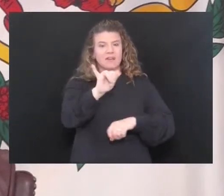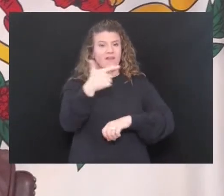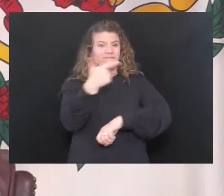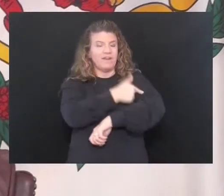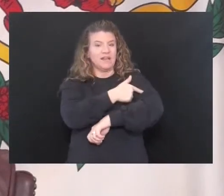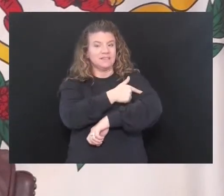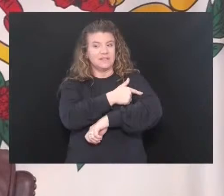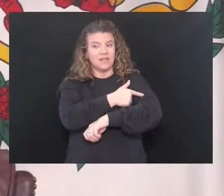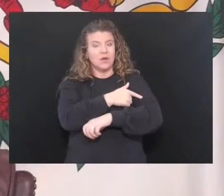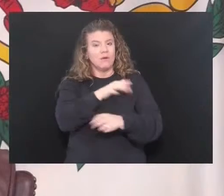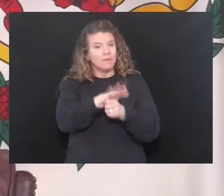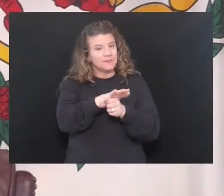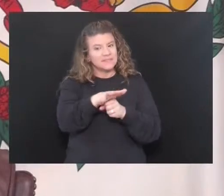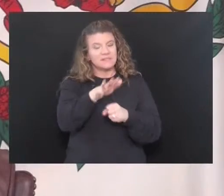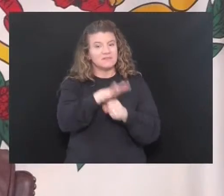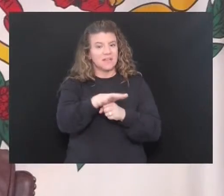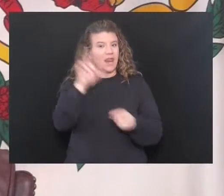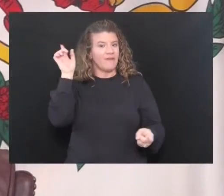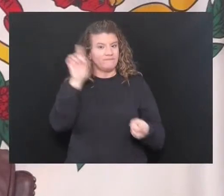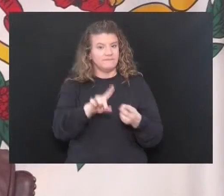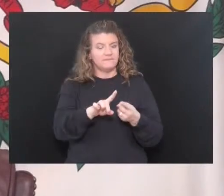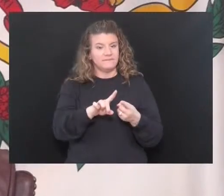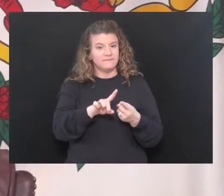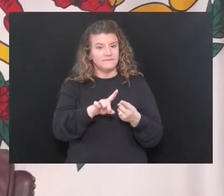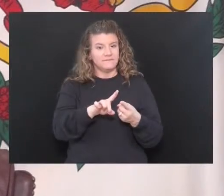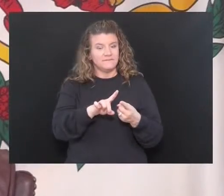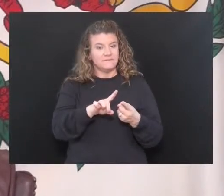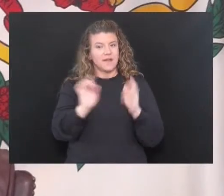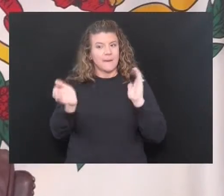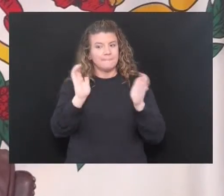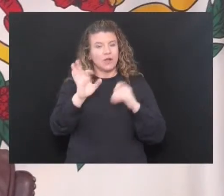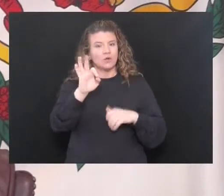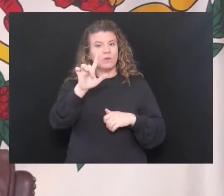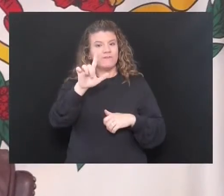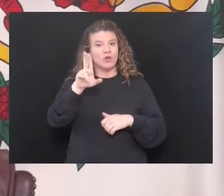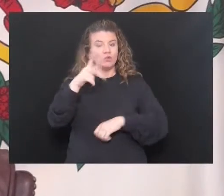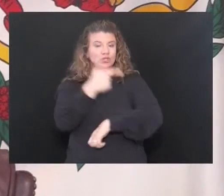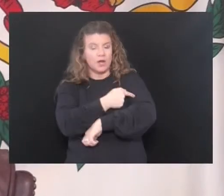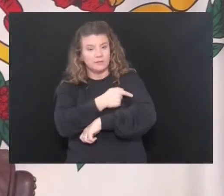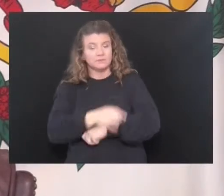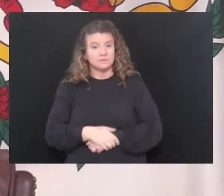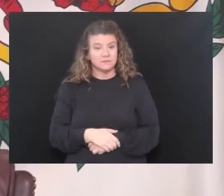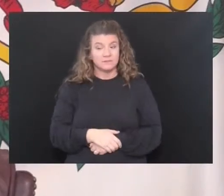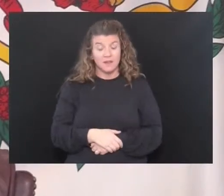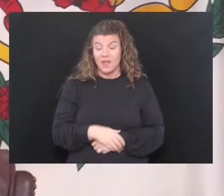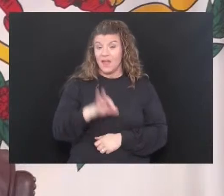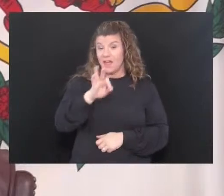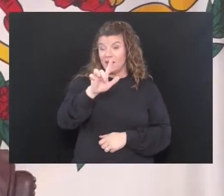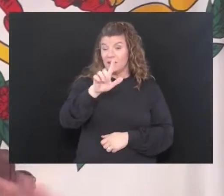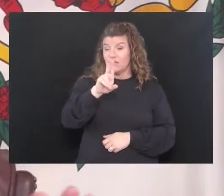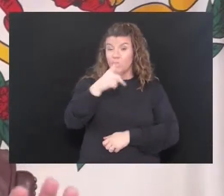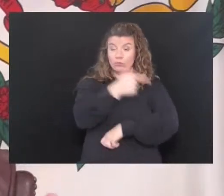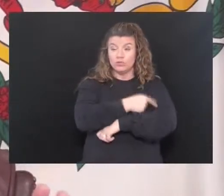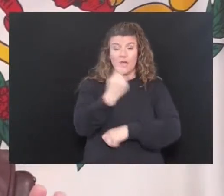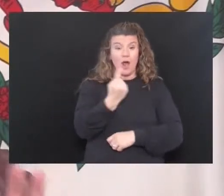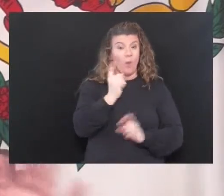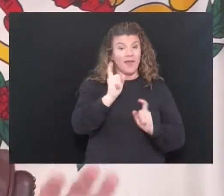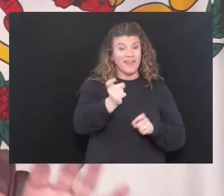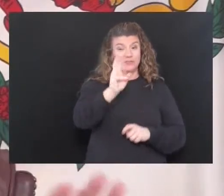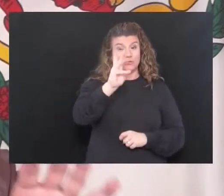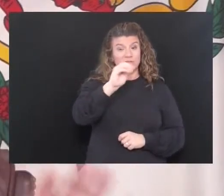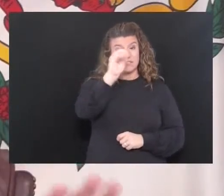vaccine may be significantly less than a flu shot. And a flu shot only gives you about 60%